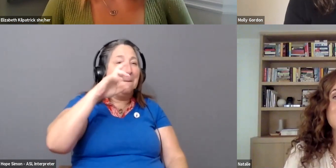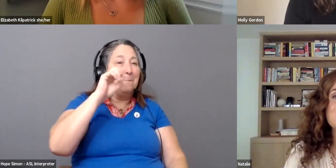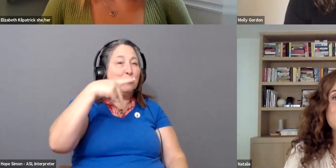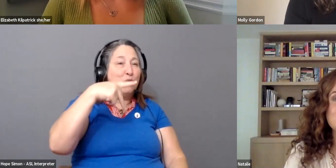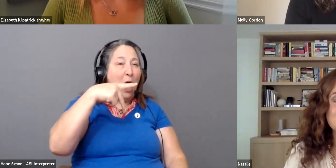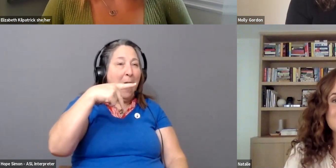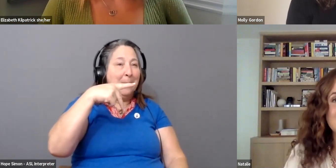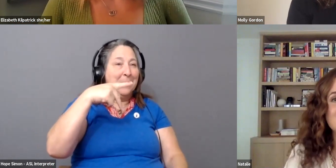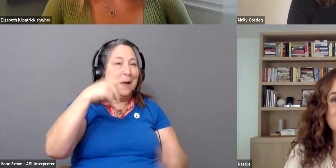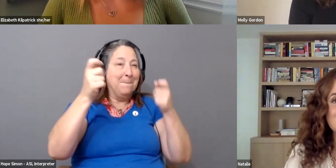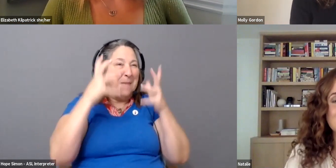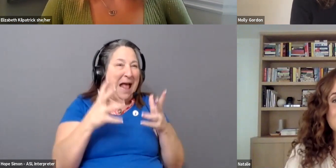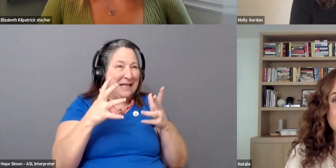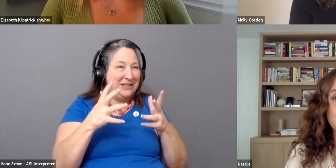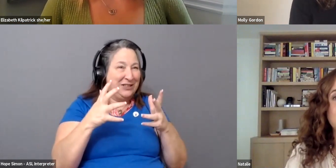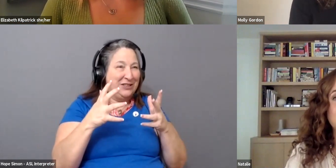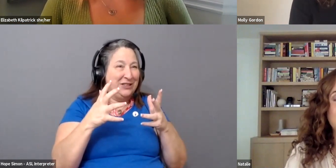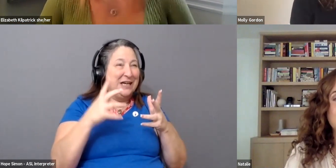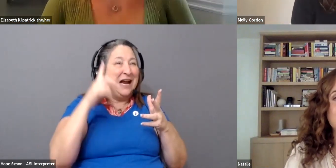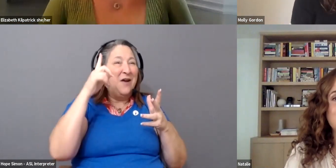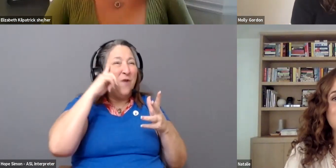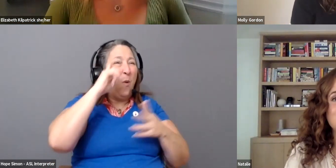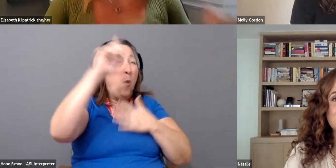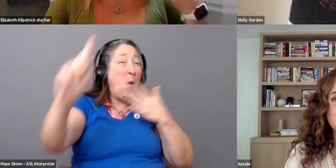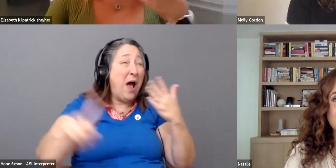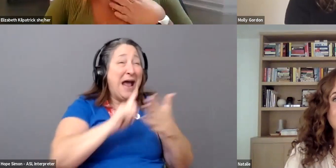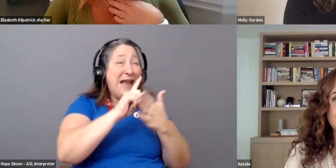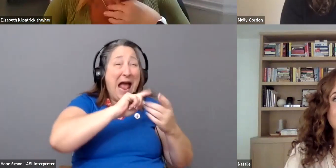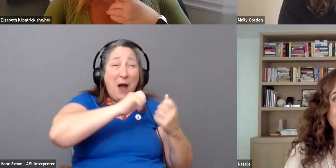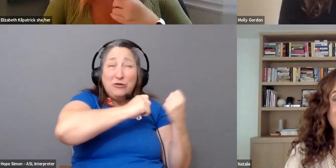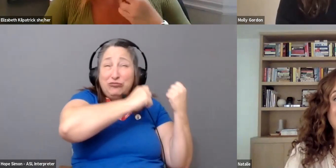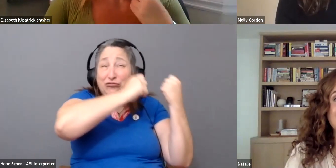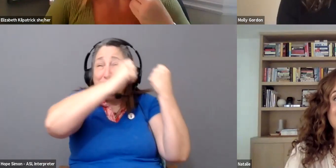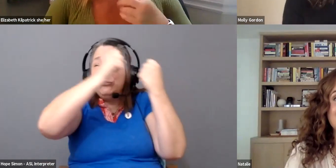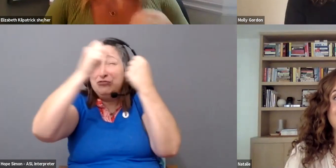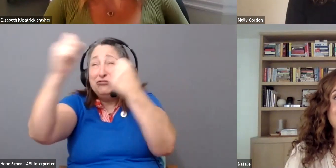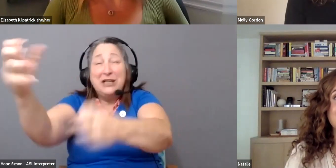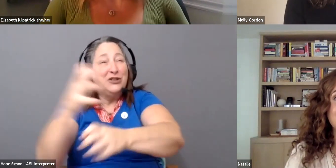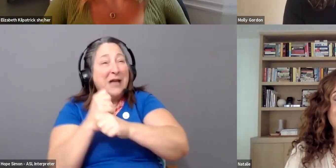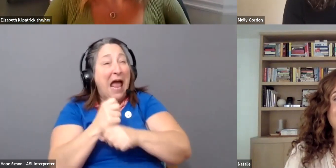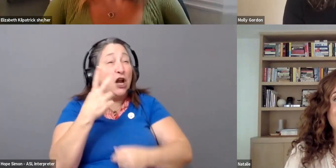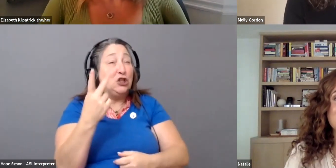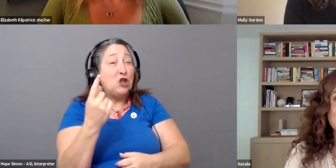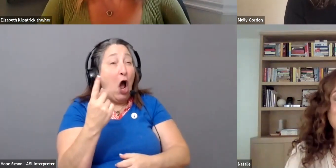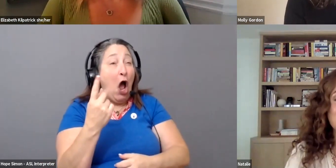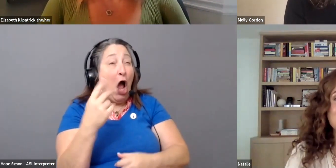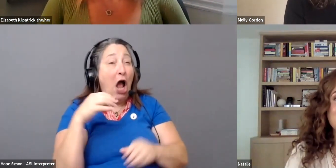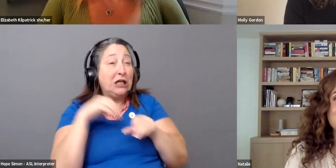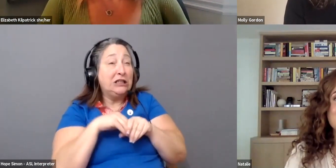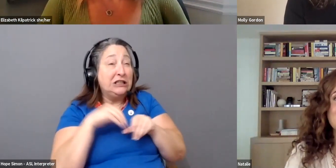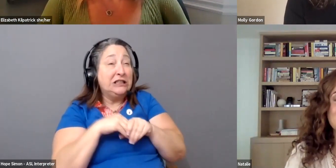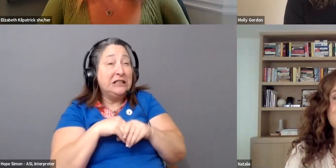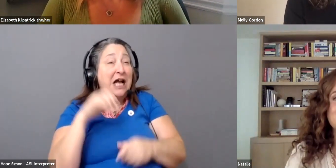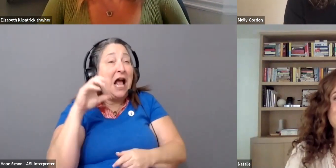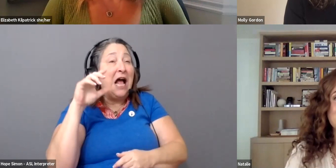the night before to get a taxidermied dog. And that dog was a dog. That's right. Like 1890. It's so crazy. It